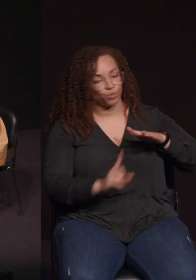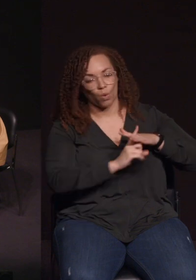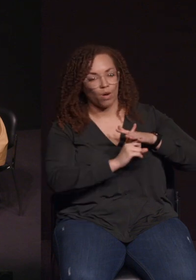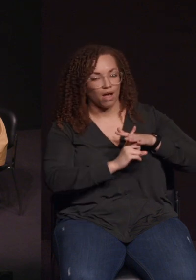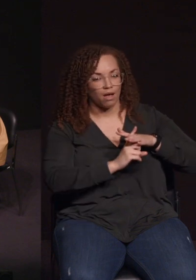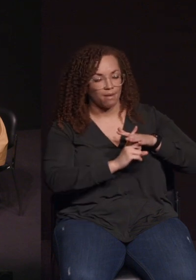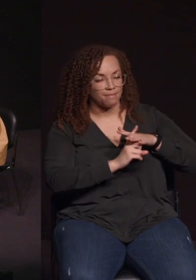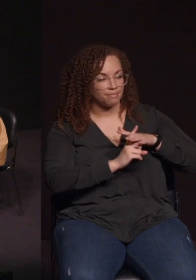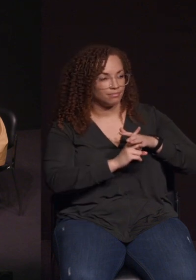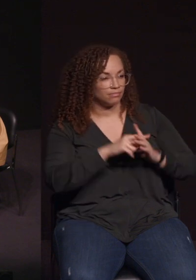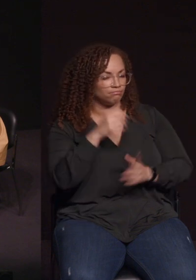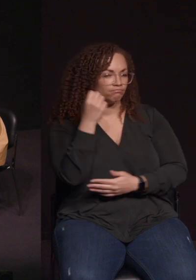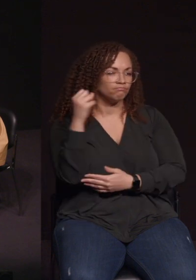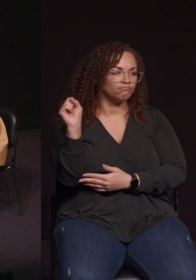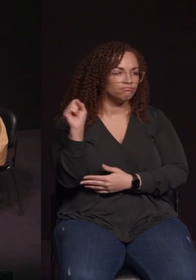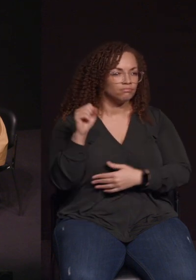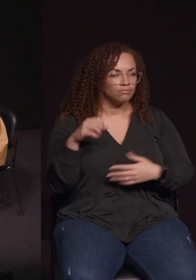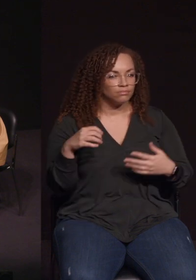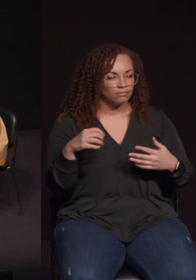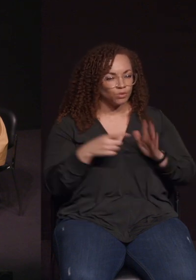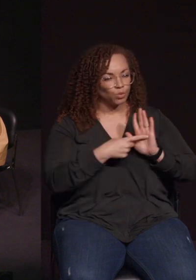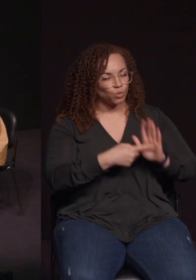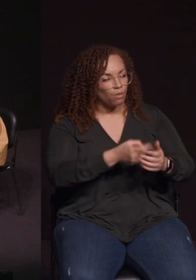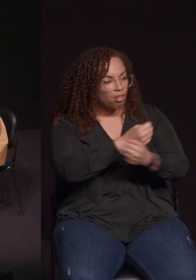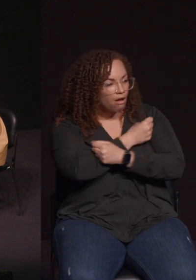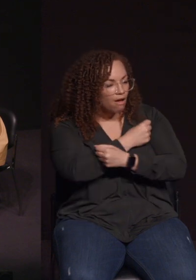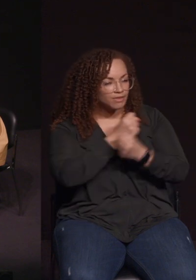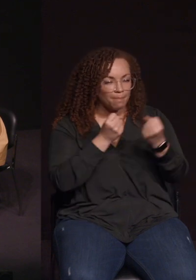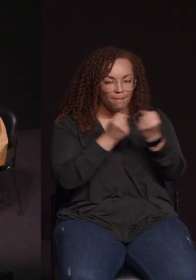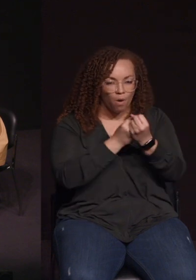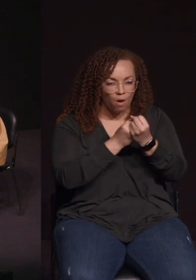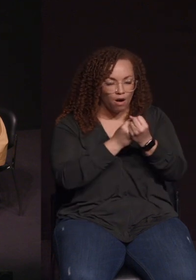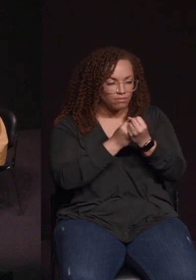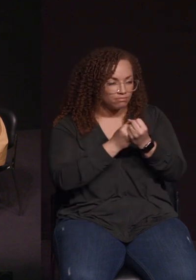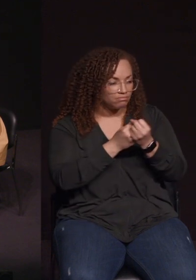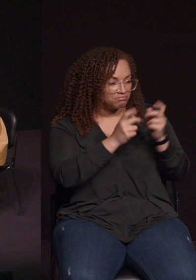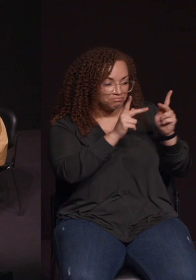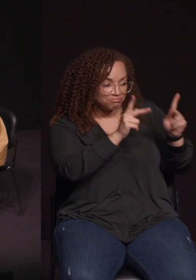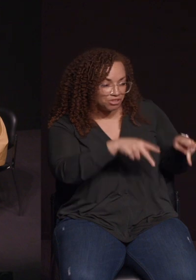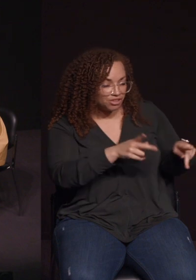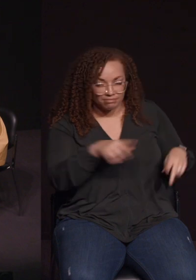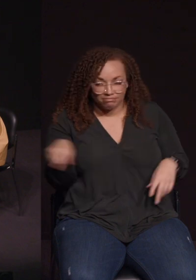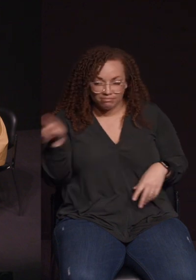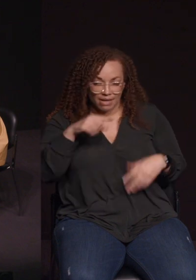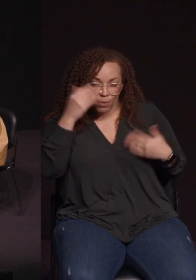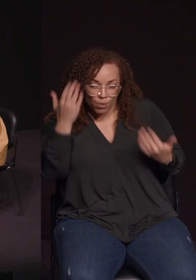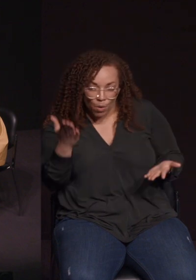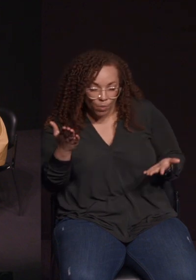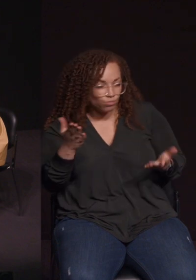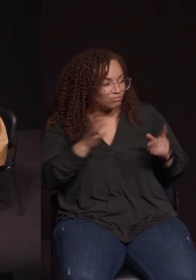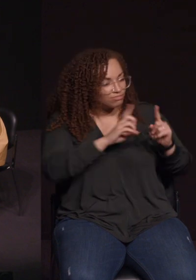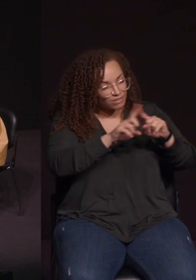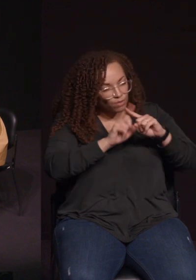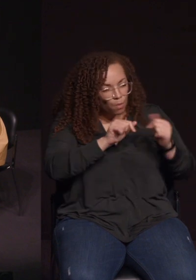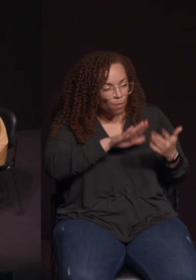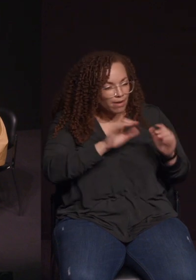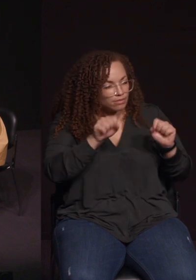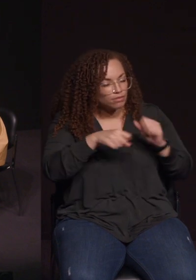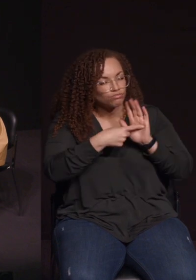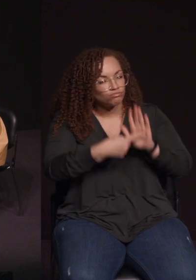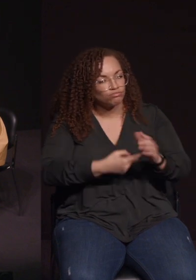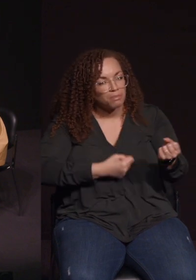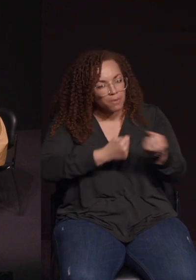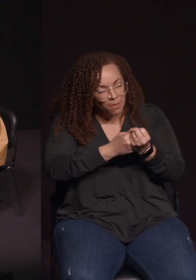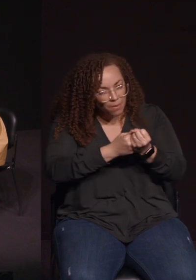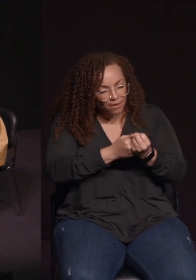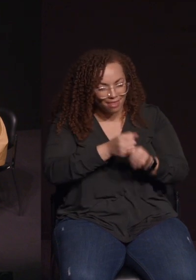and show love and support for people that they don't even know in many ways. And that's one of the ways that the world